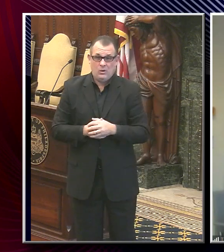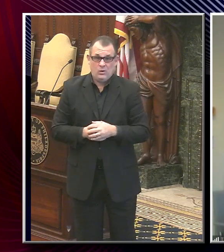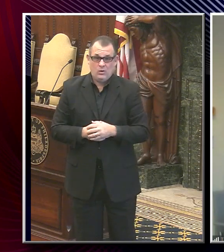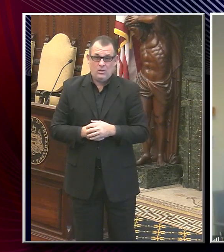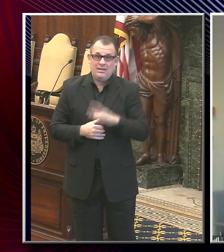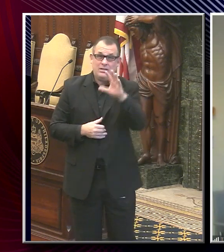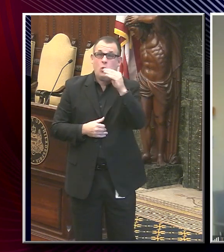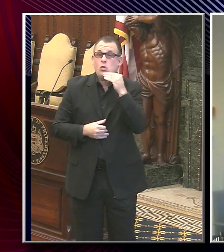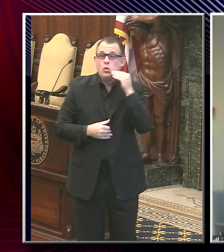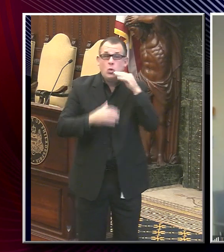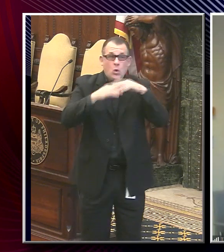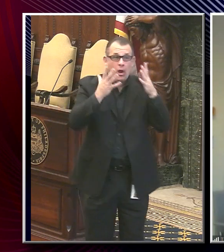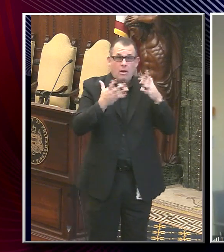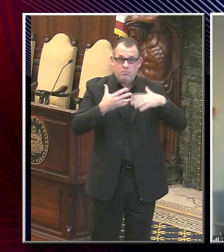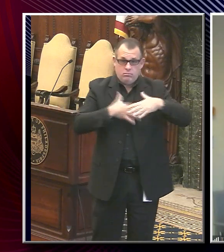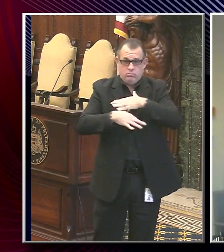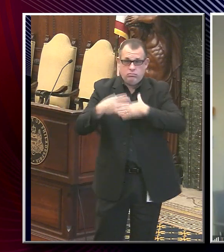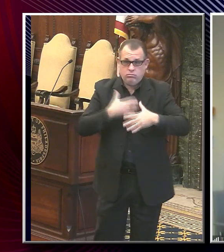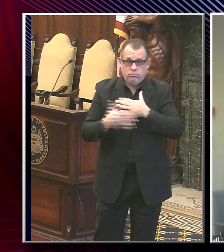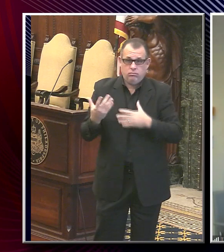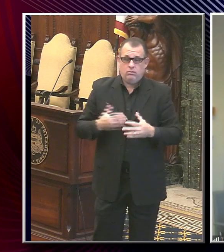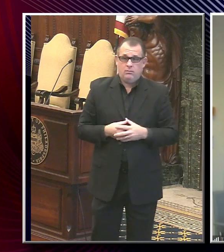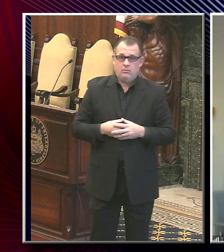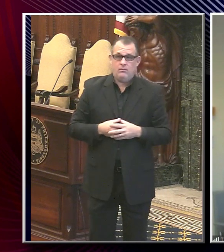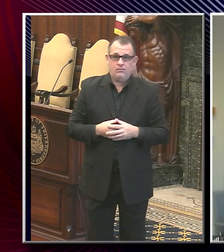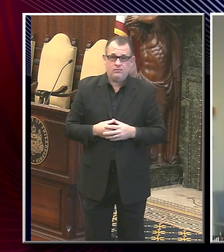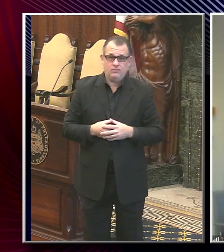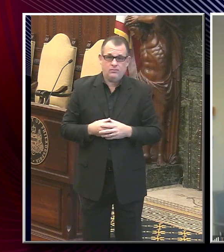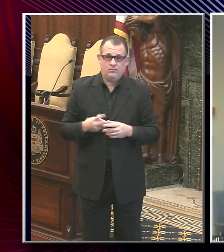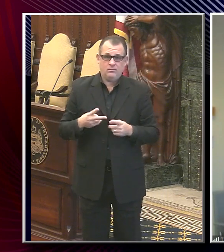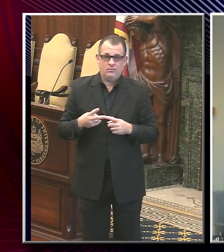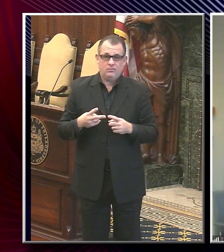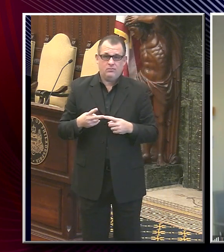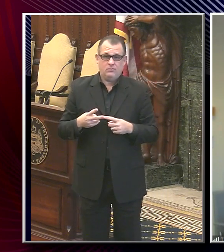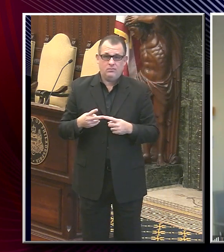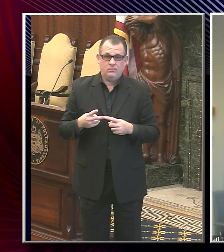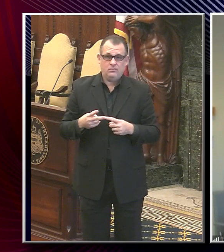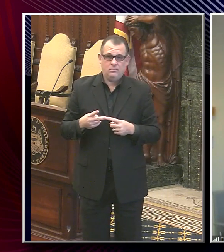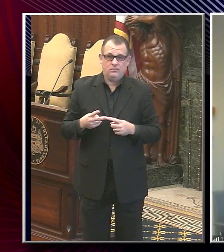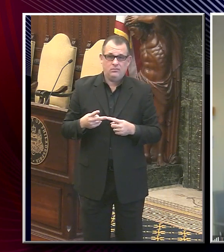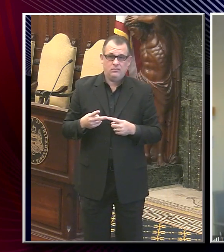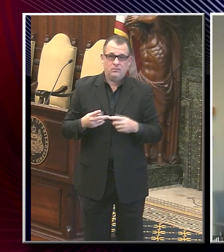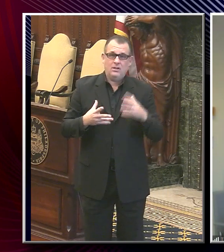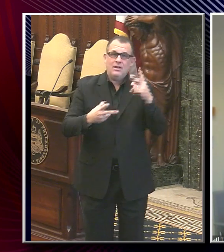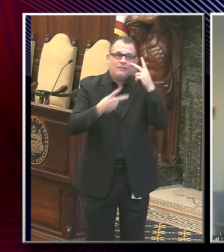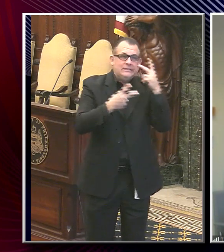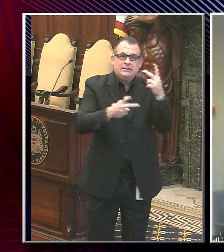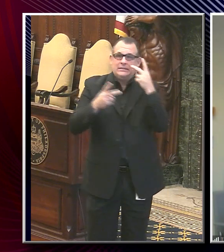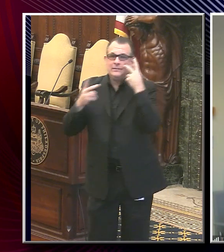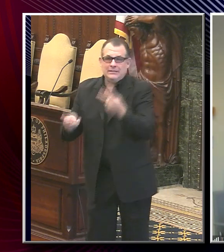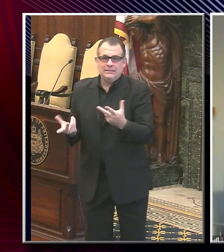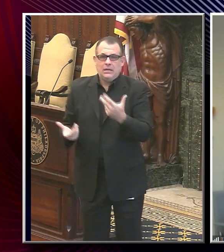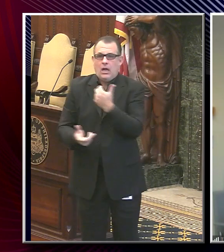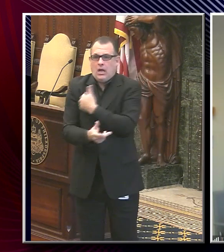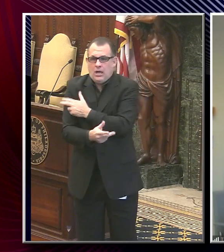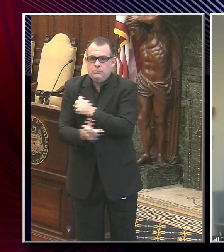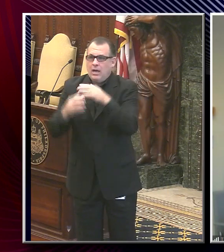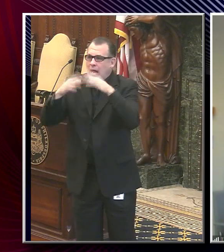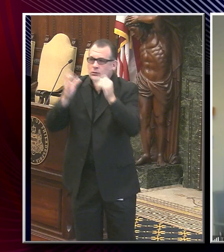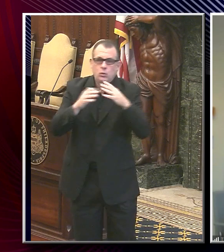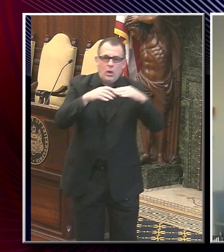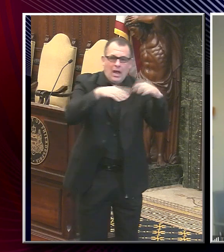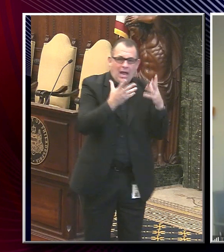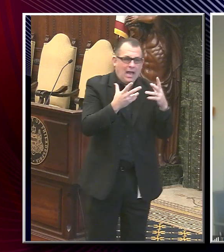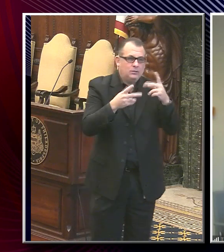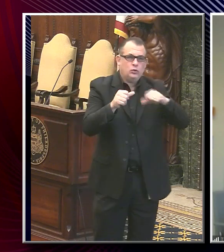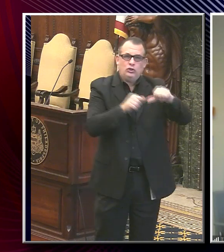households, among household members. It's spreading during household visits, when friends or relatives visit from one household to another. It's spreading at